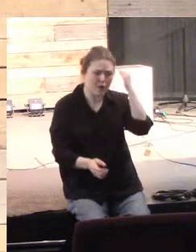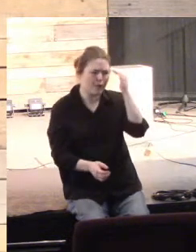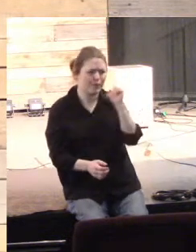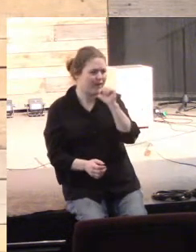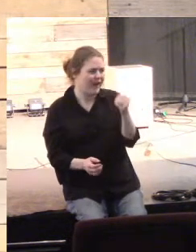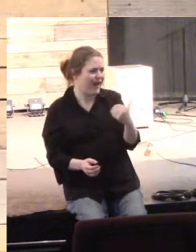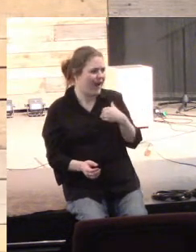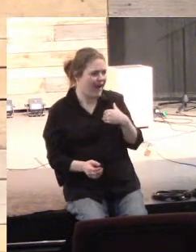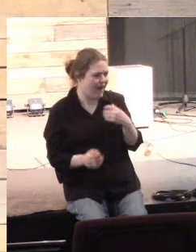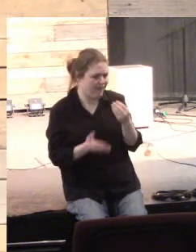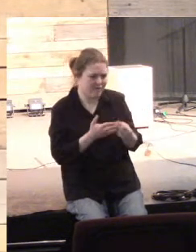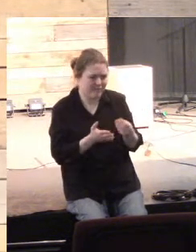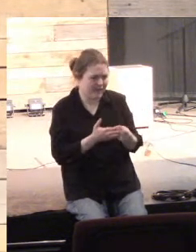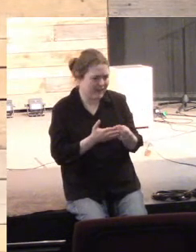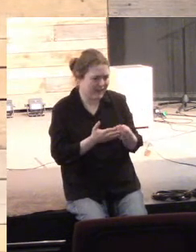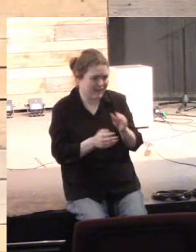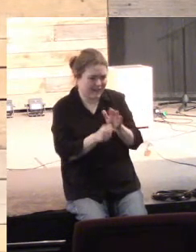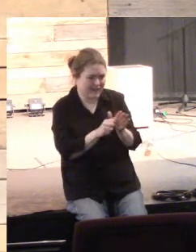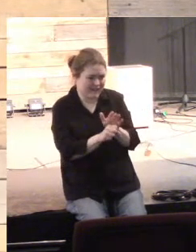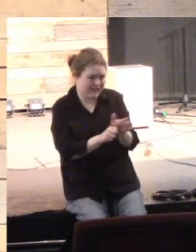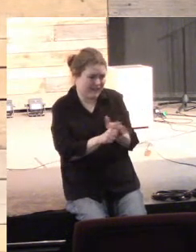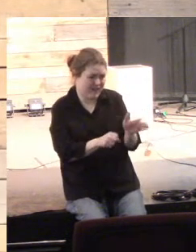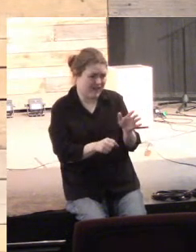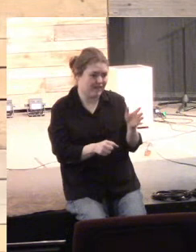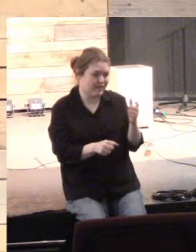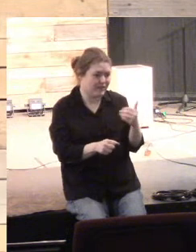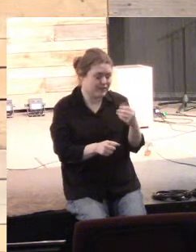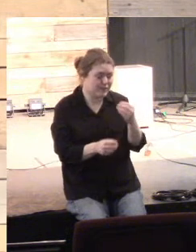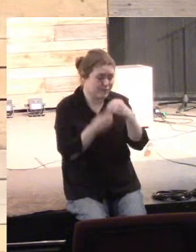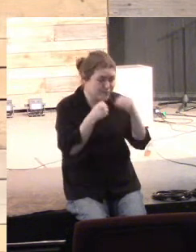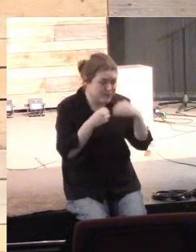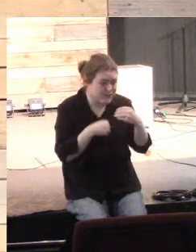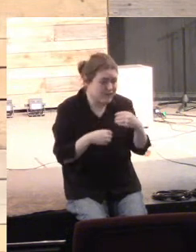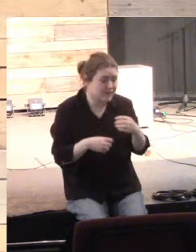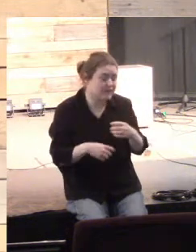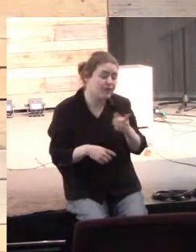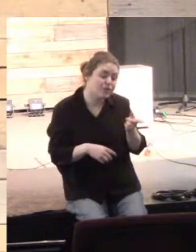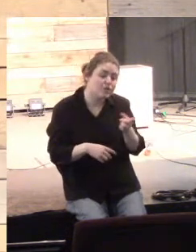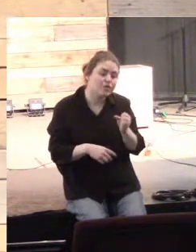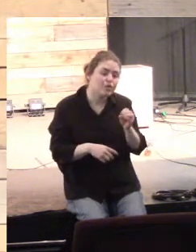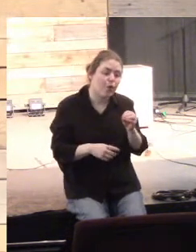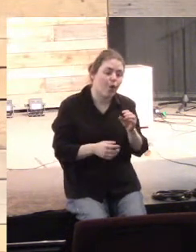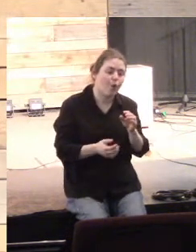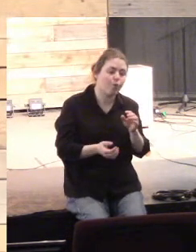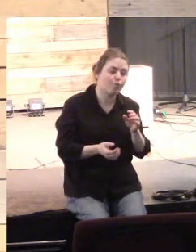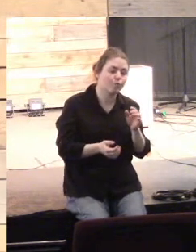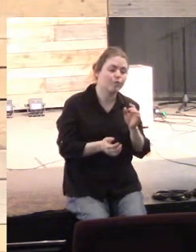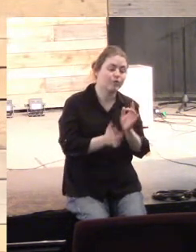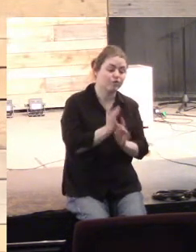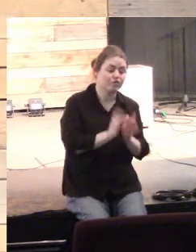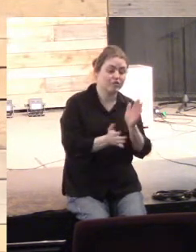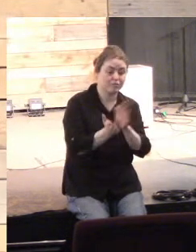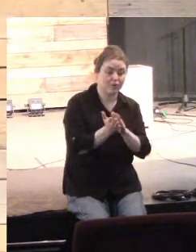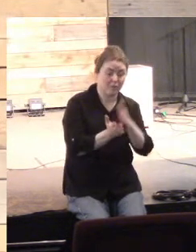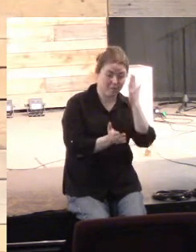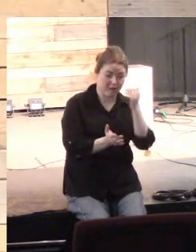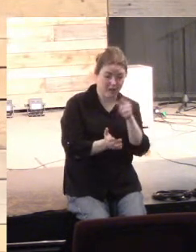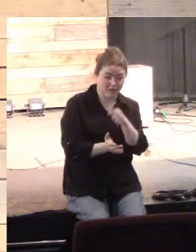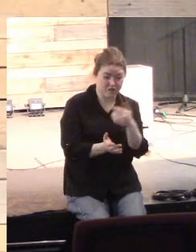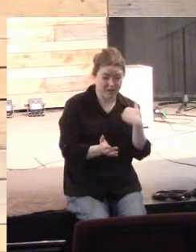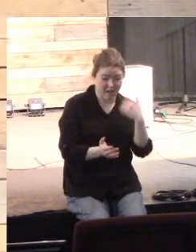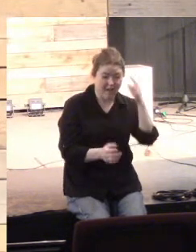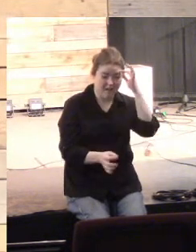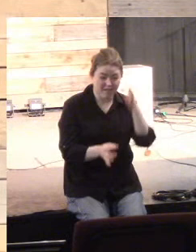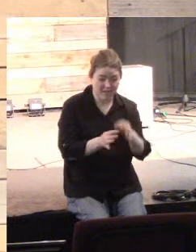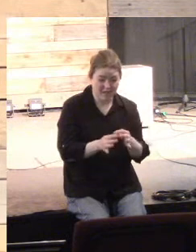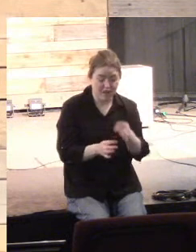And so here's the most praiseworthy thing about her. It's her faith, because he's saying she gave to meet the needs of others while trusting